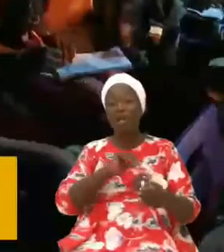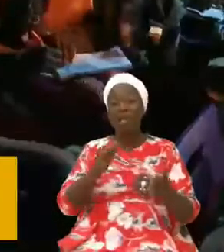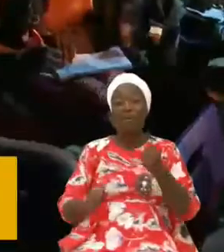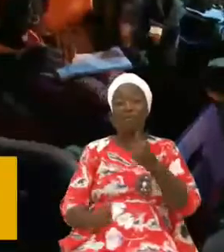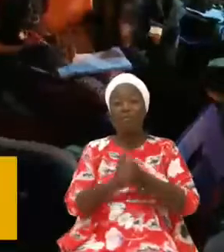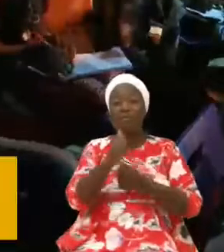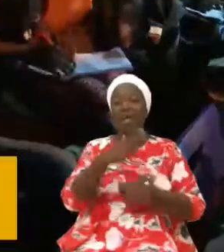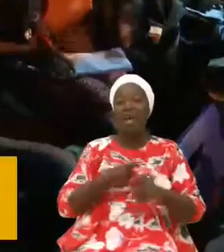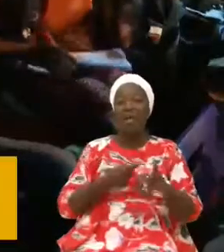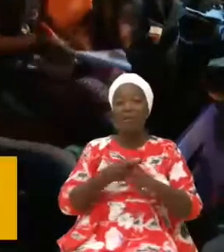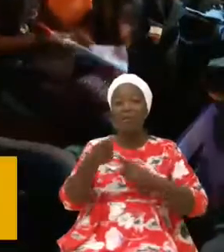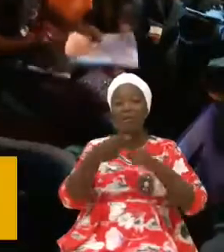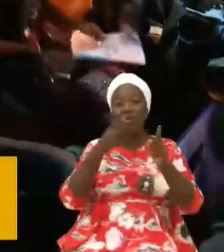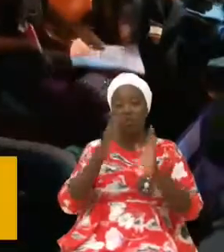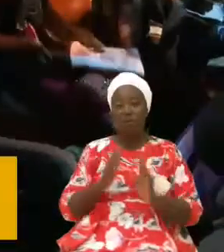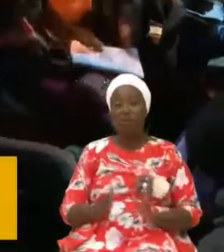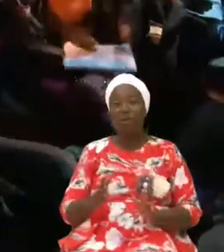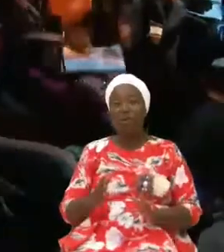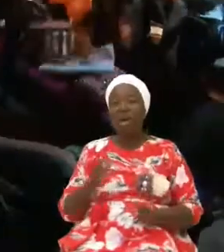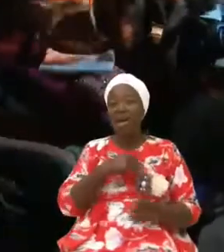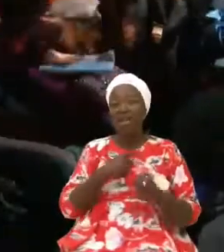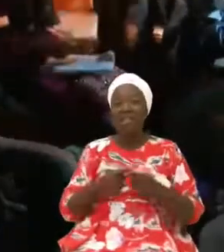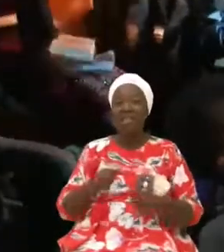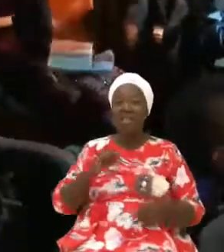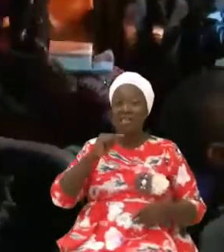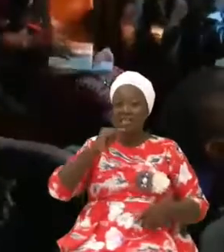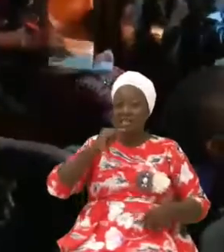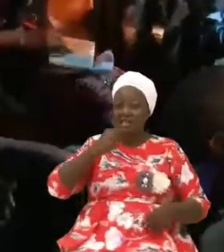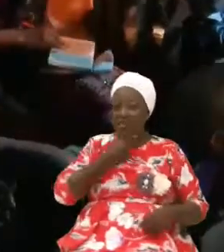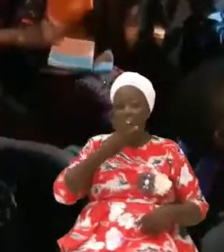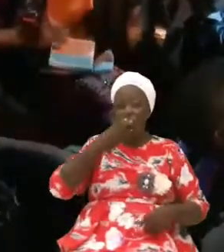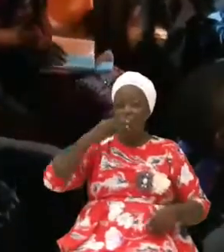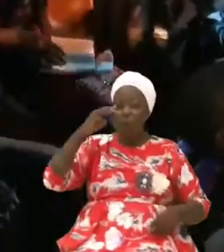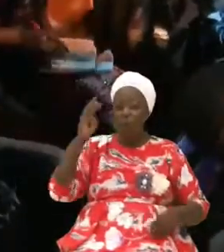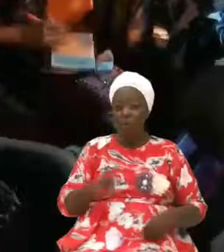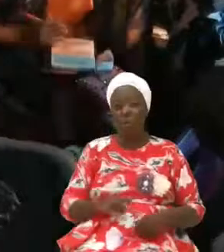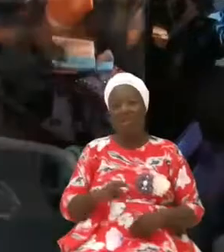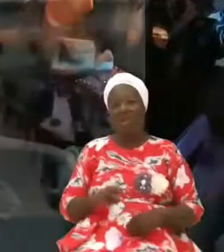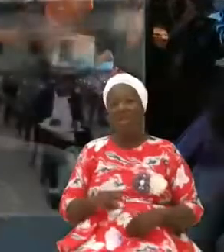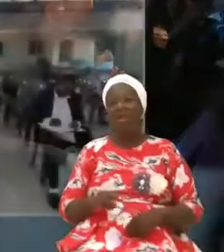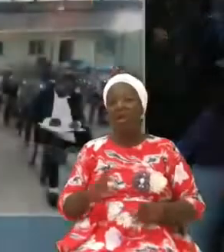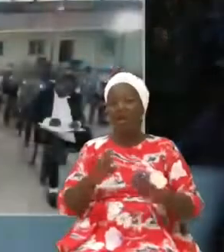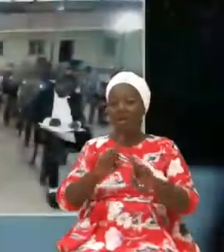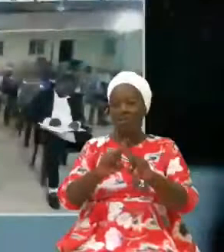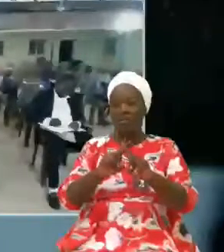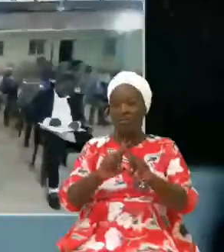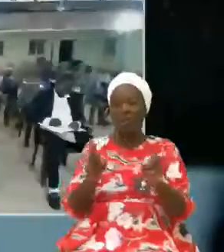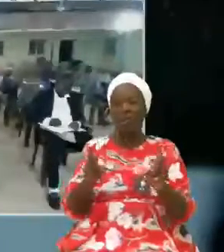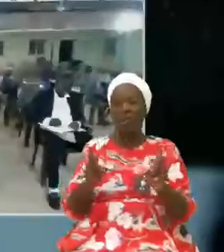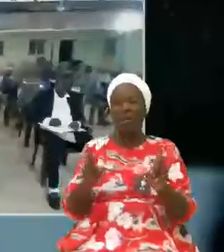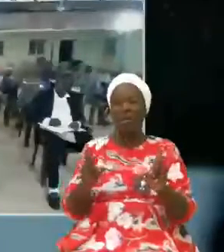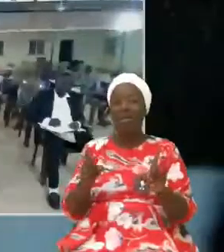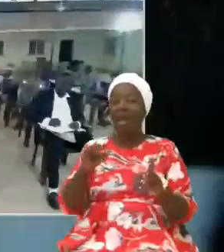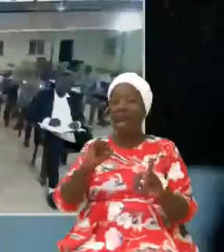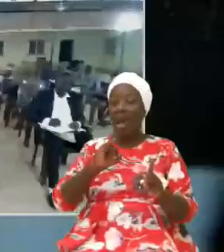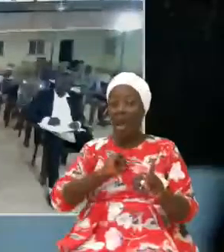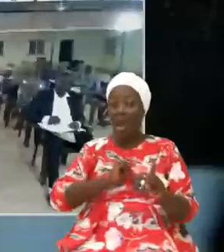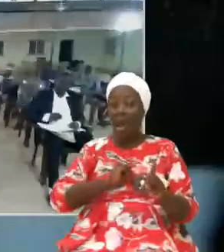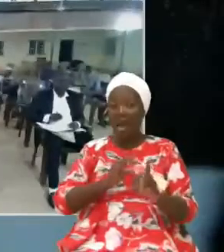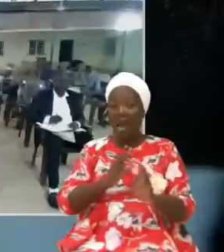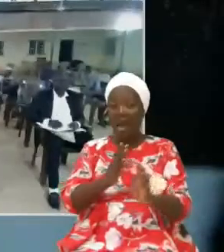blasphemer and a persecutor and injurious,